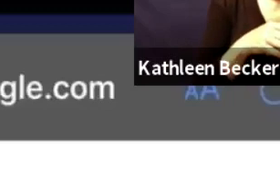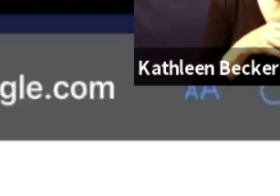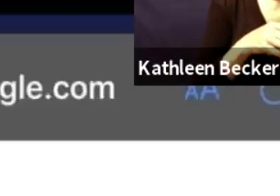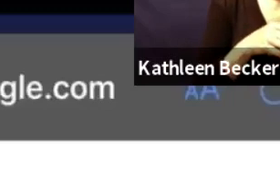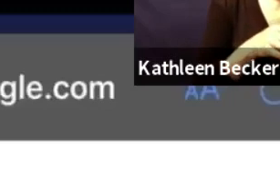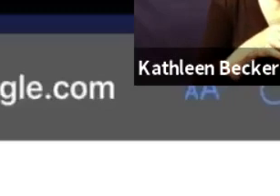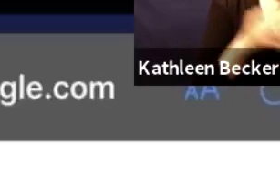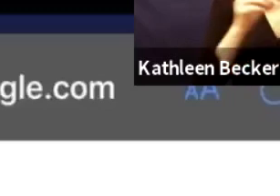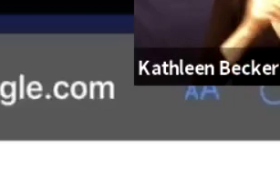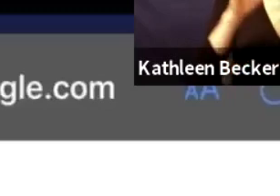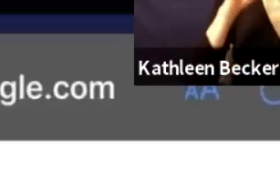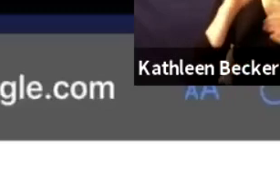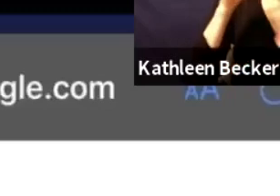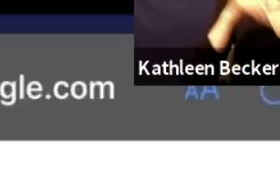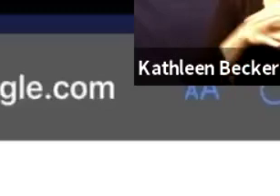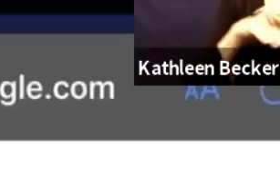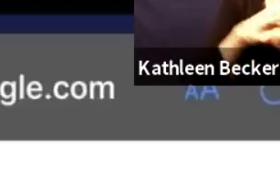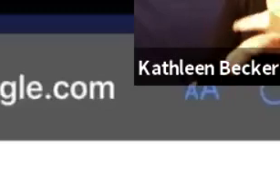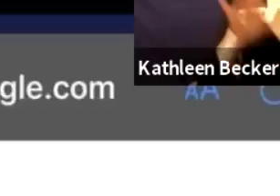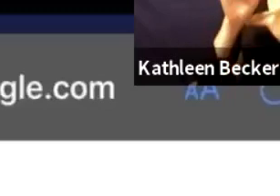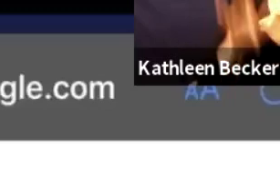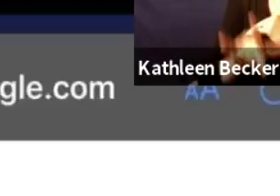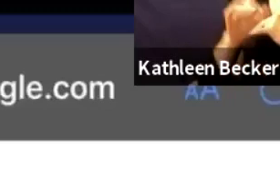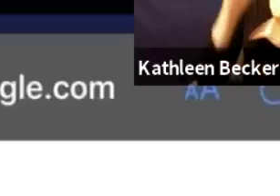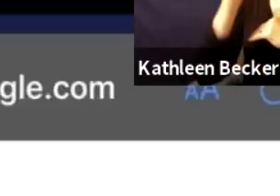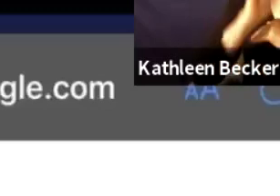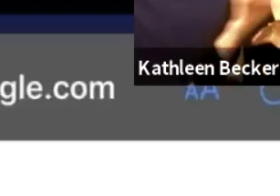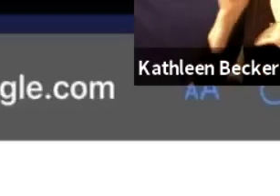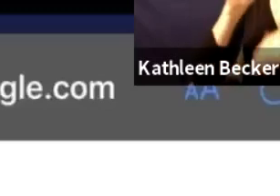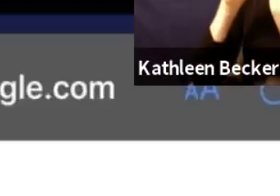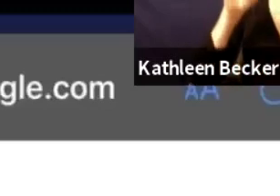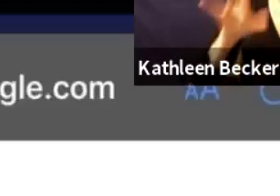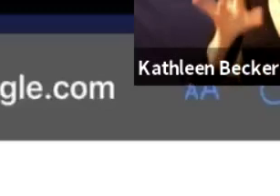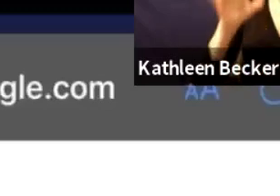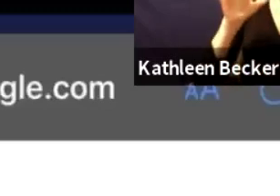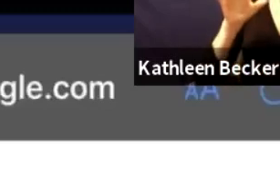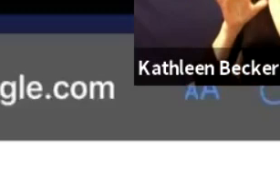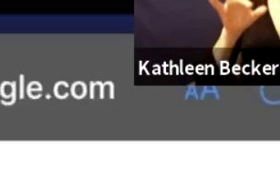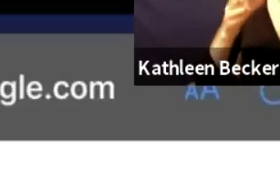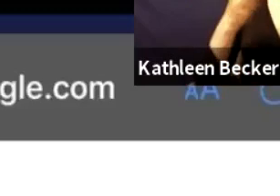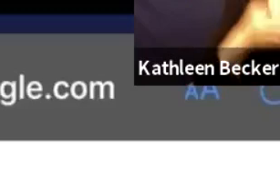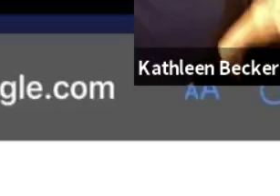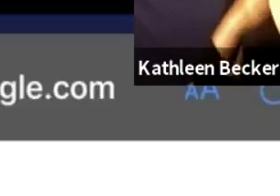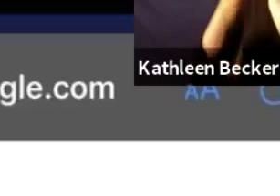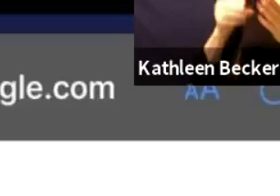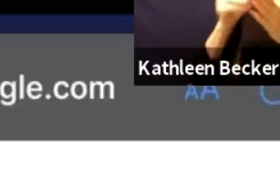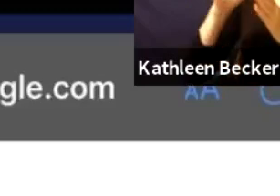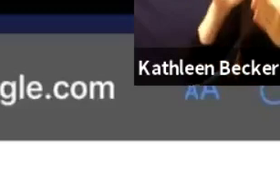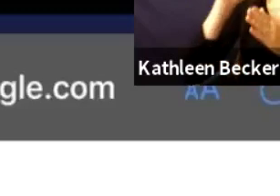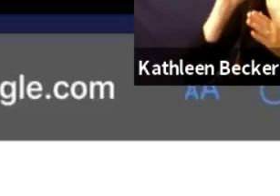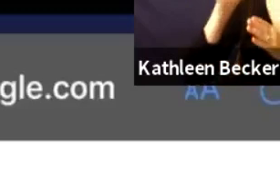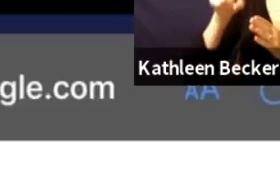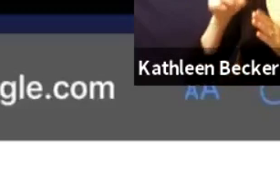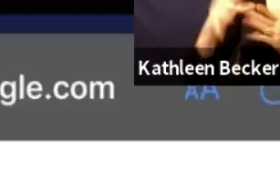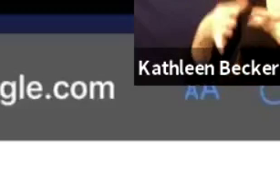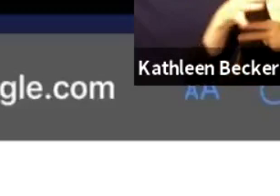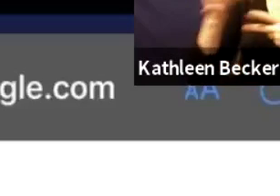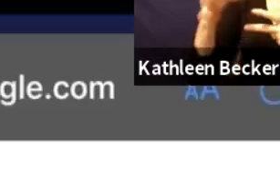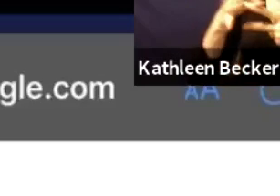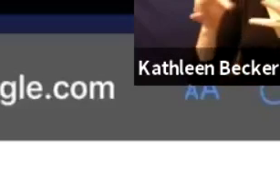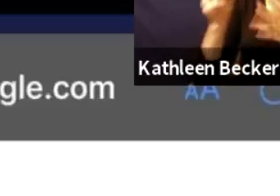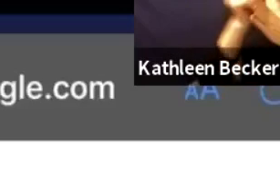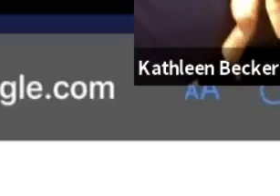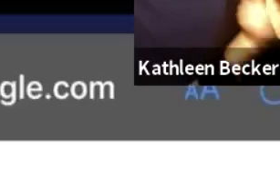Your student will log in by clicking the Google button. Next, your student will need to select their Google account.